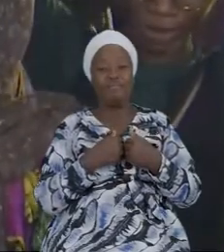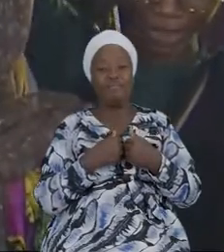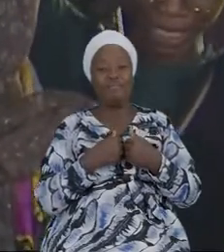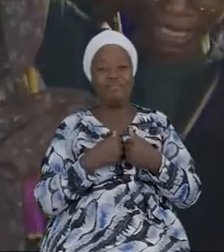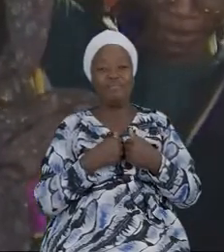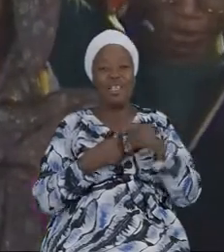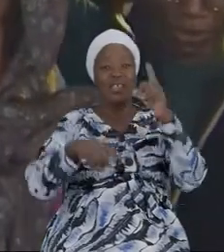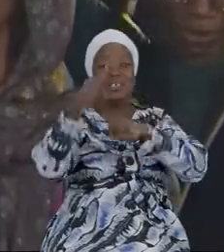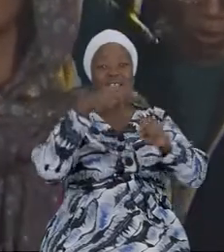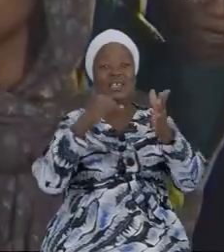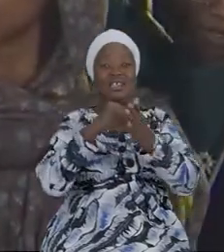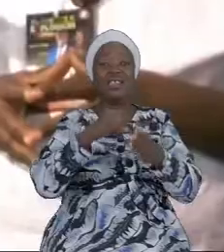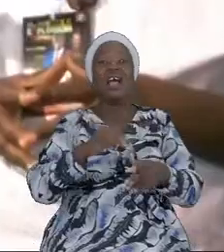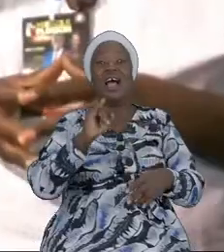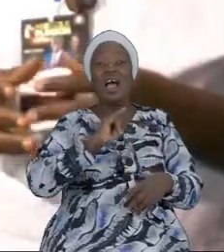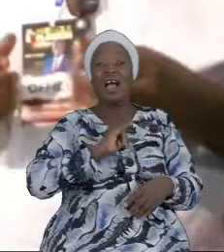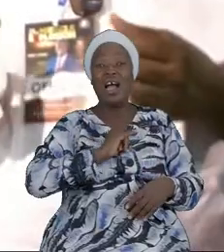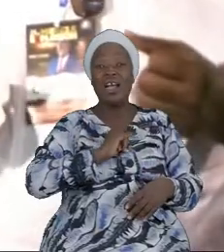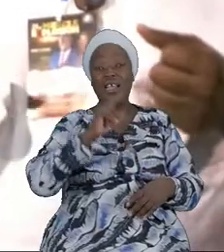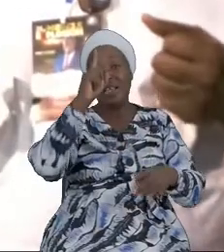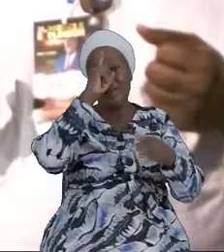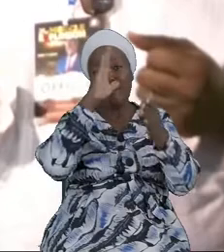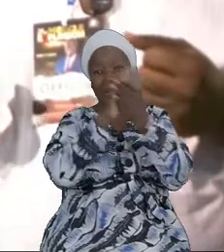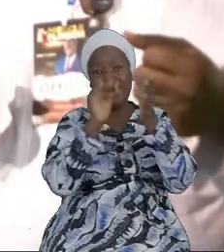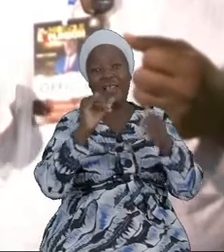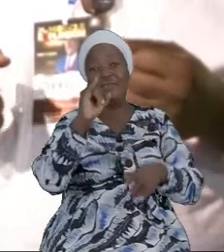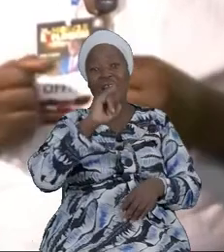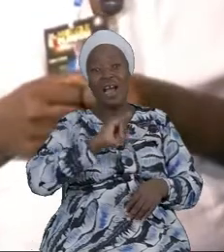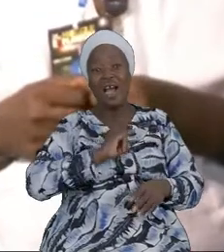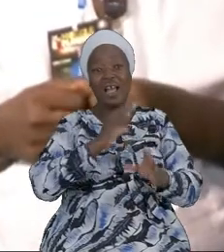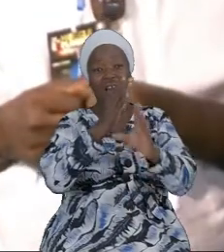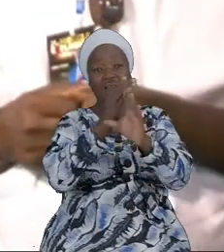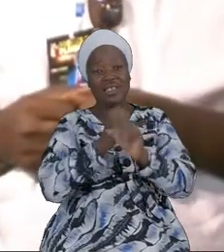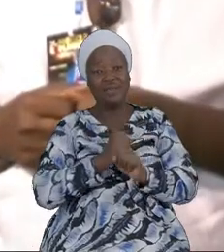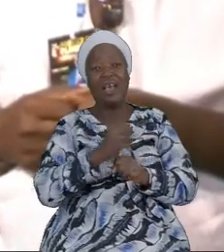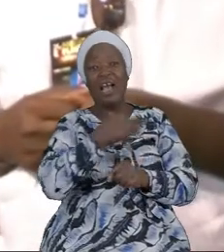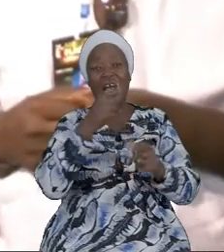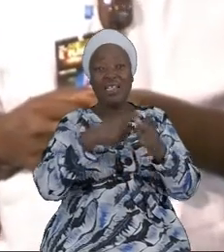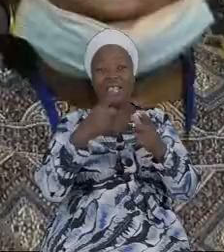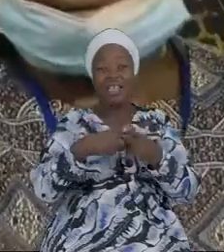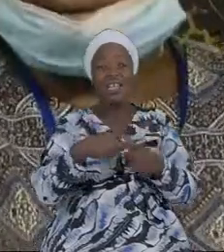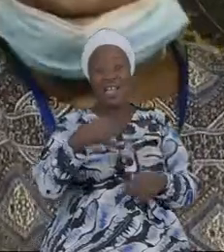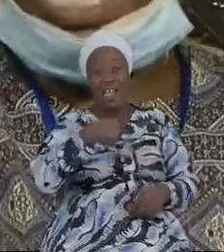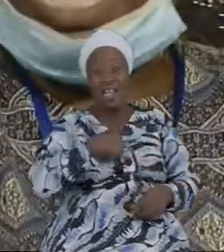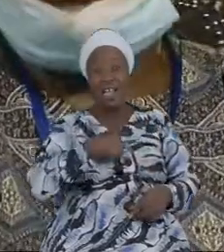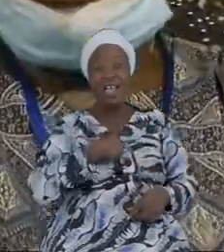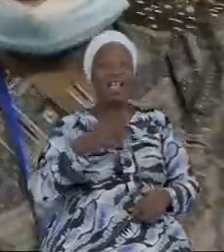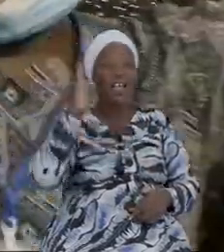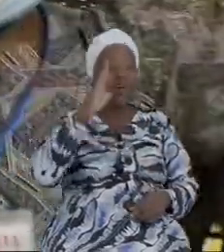I believe I receive, and then I will have.